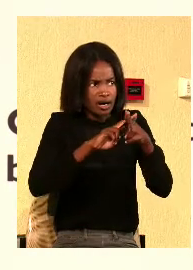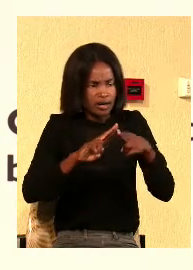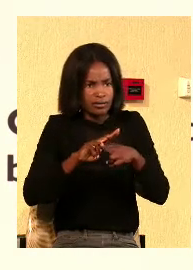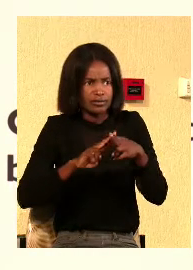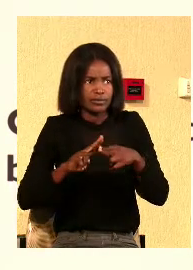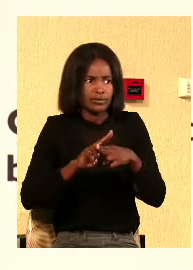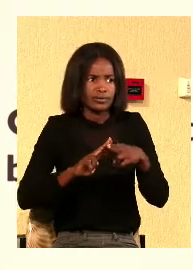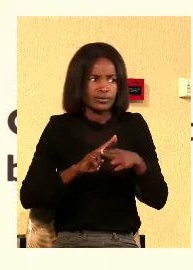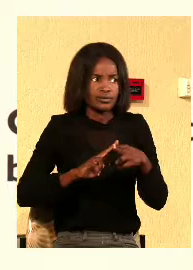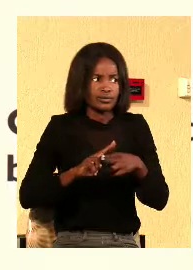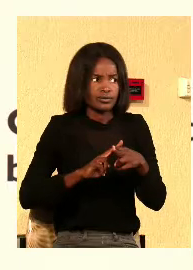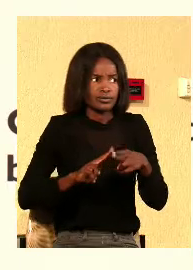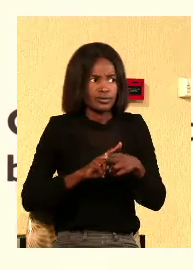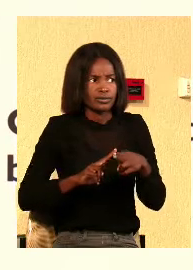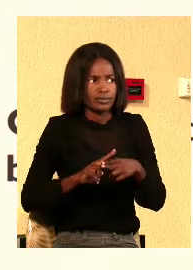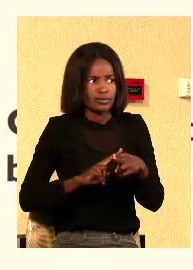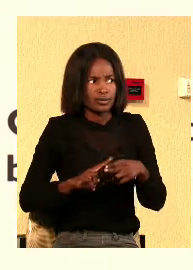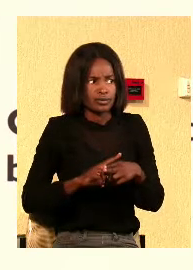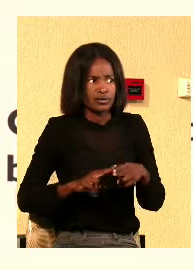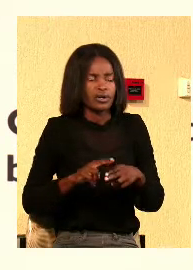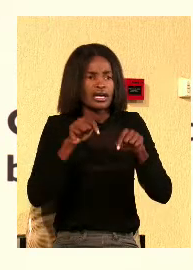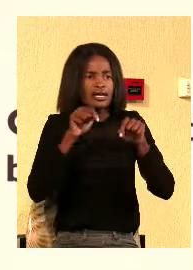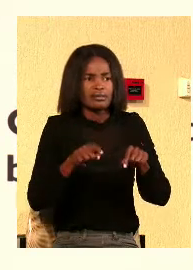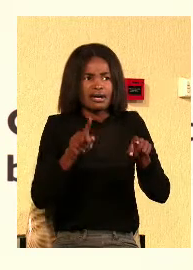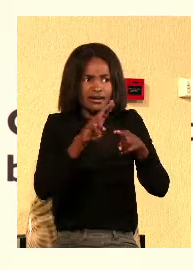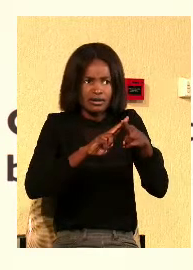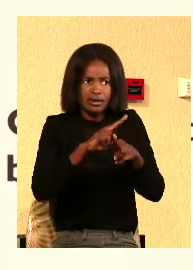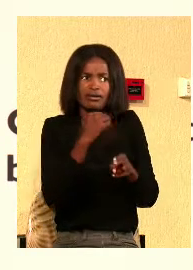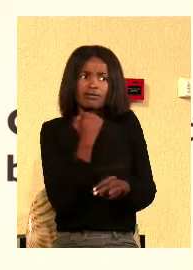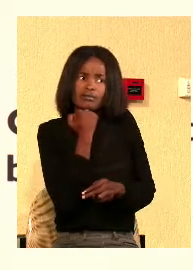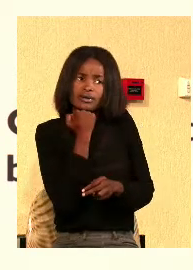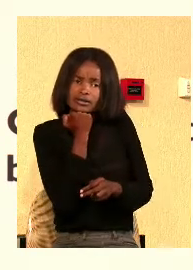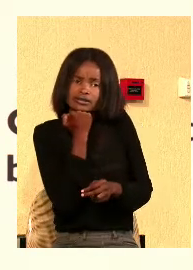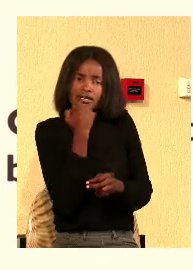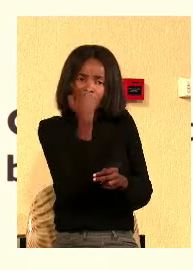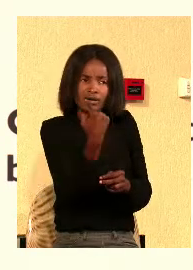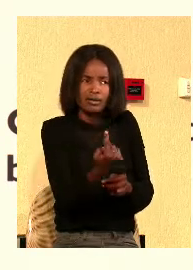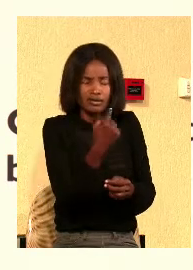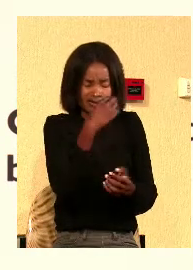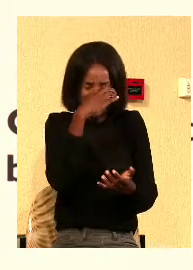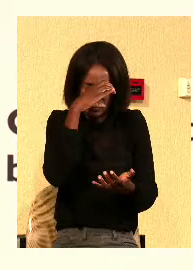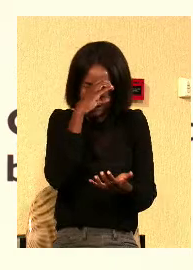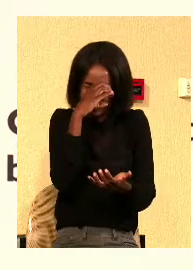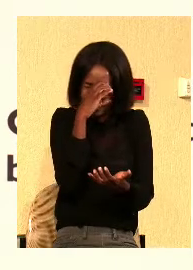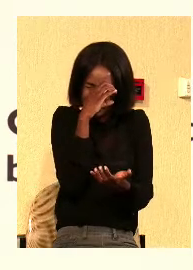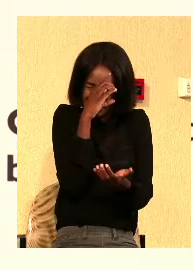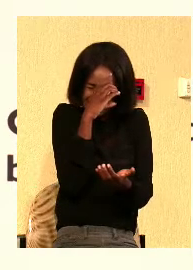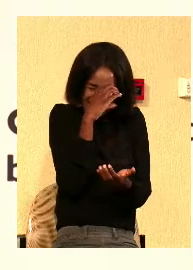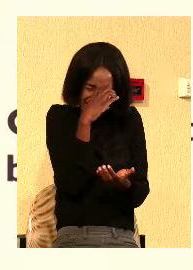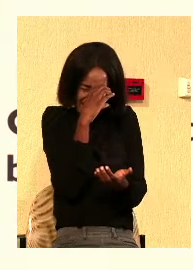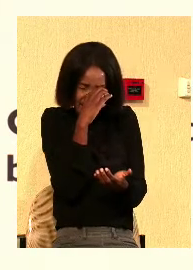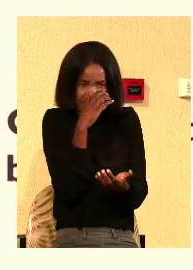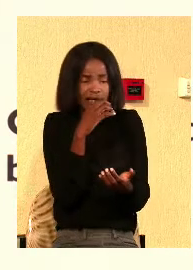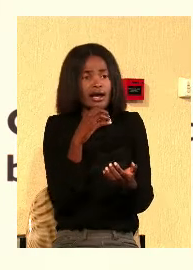currently auto or semi-automated methods as we speak. And this